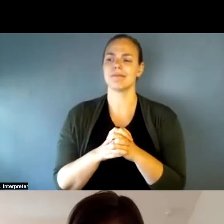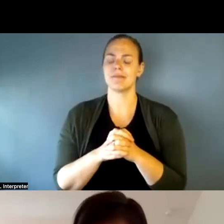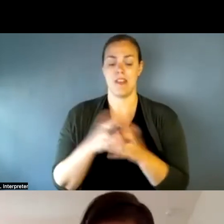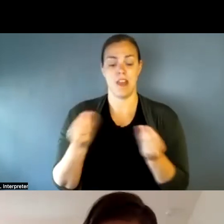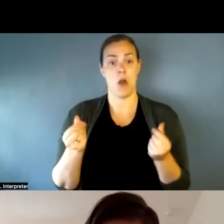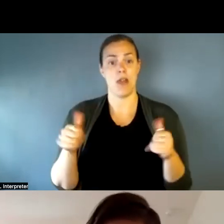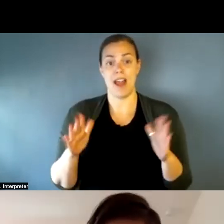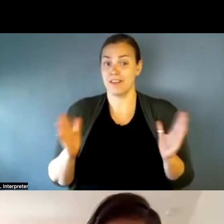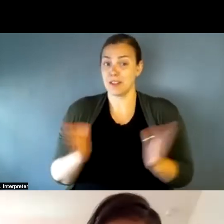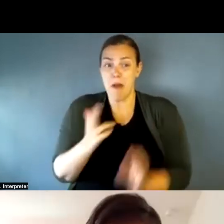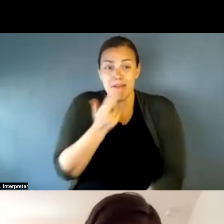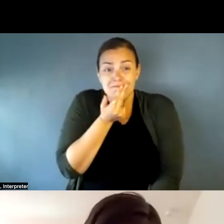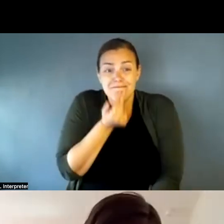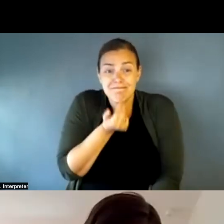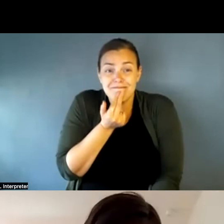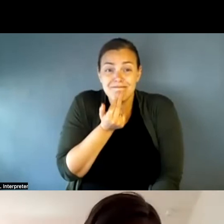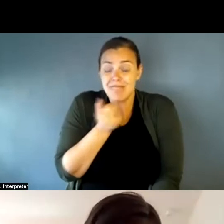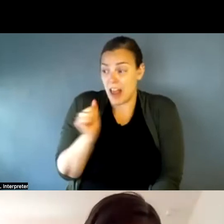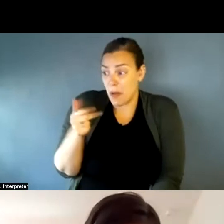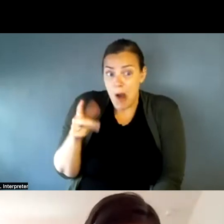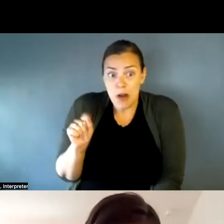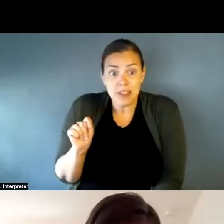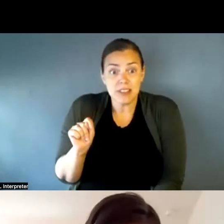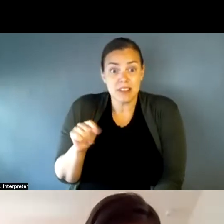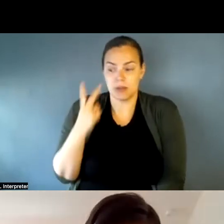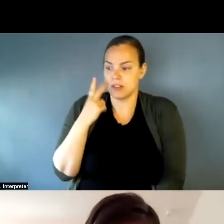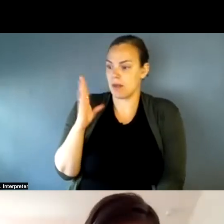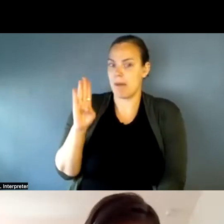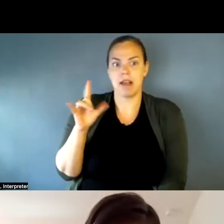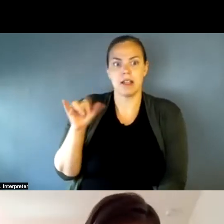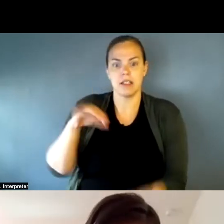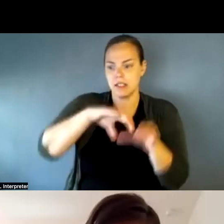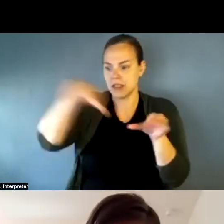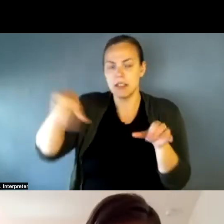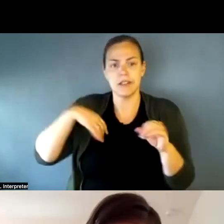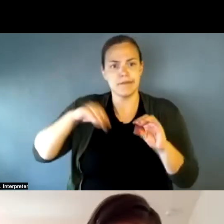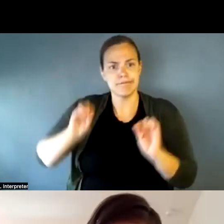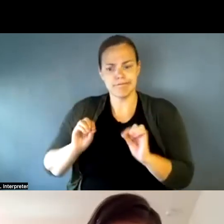their small, could be apartments. You see balconies, you see,